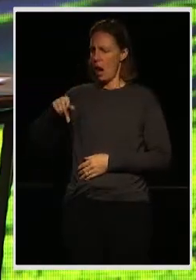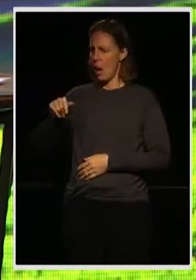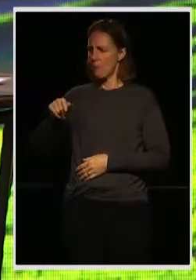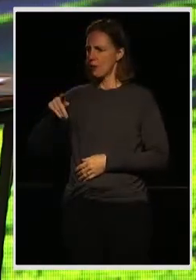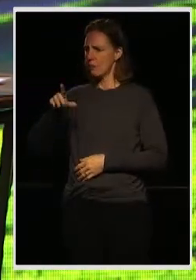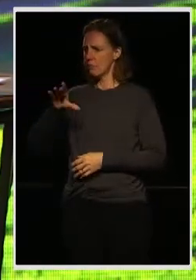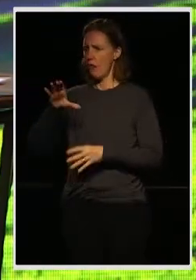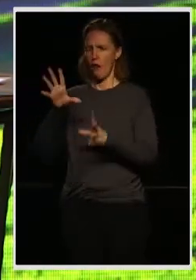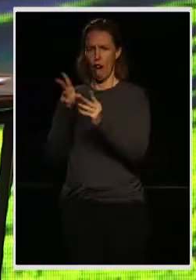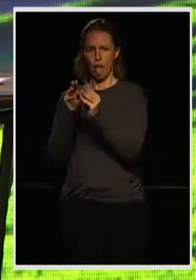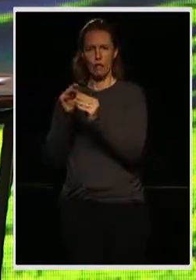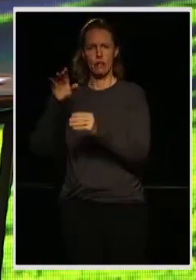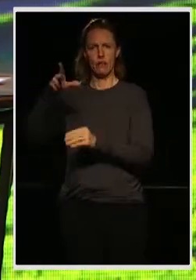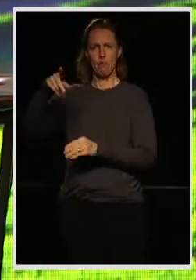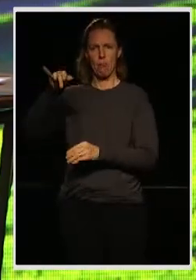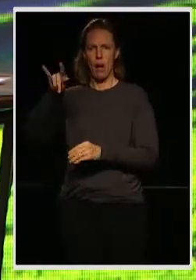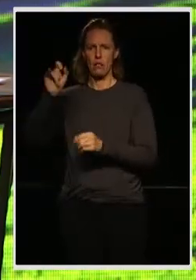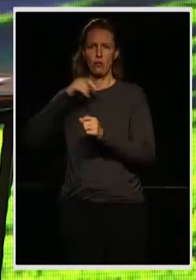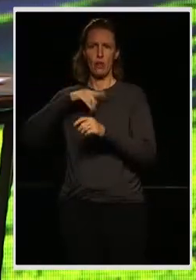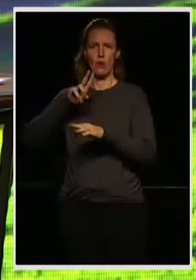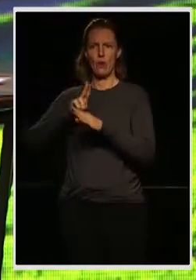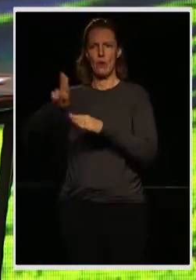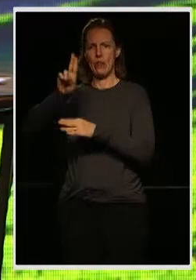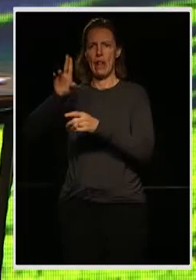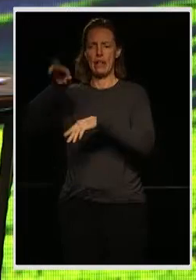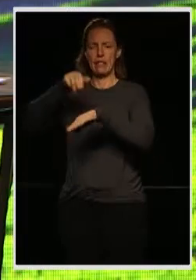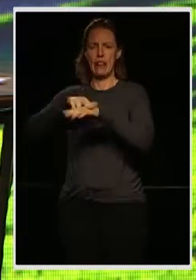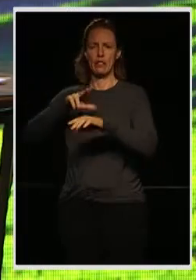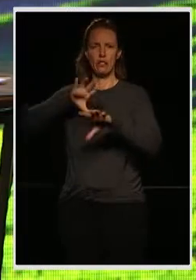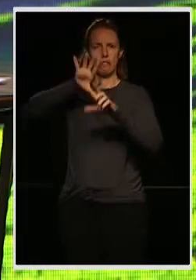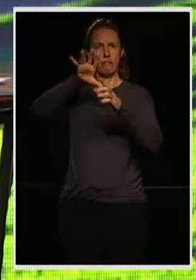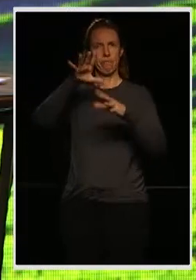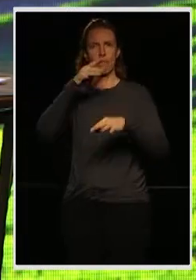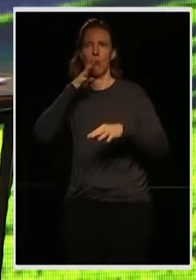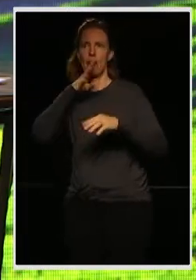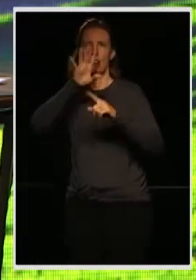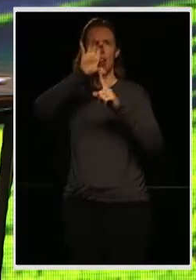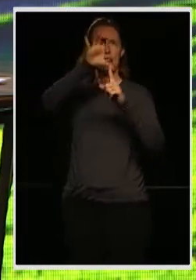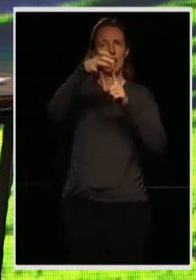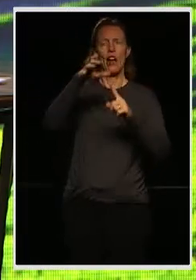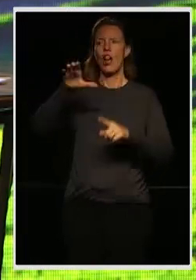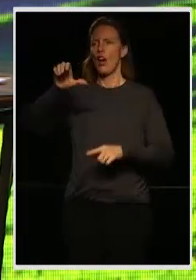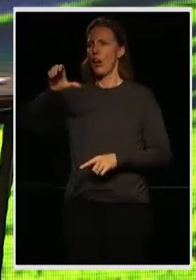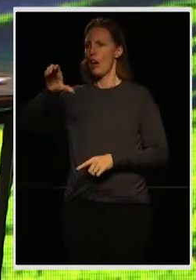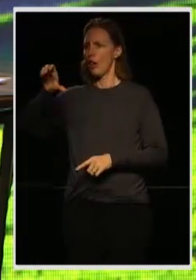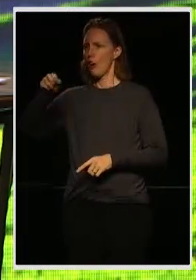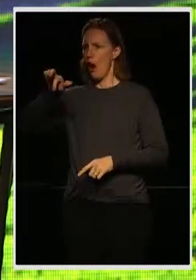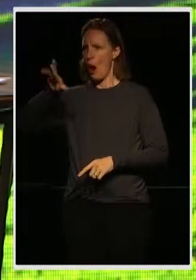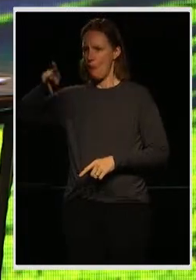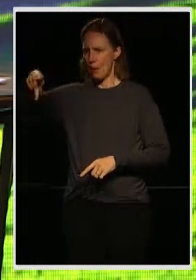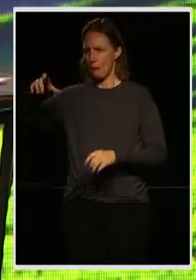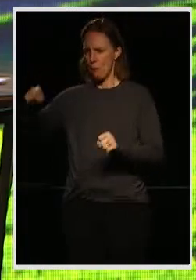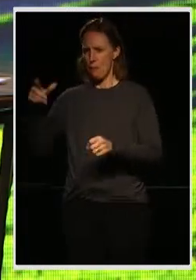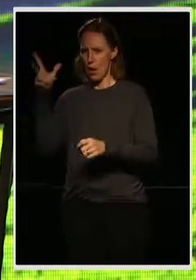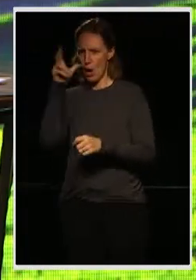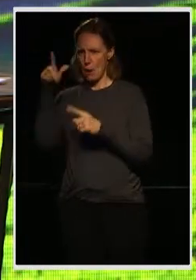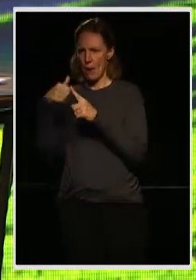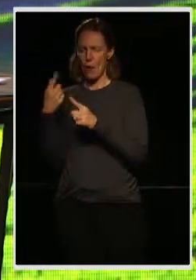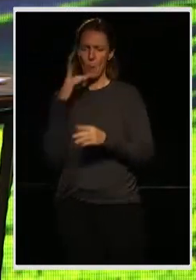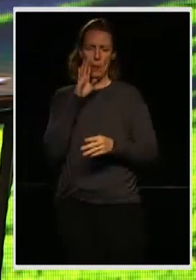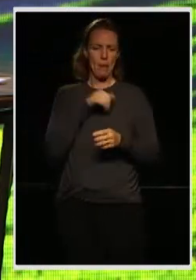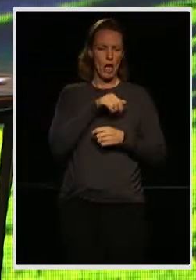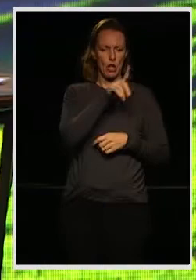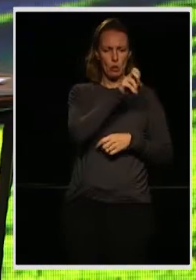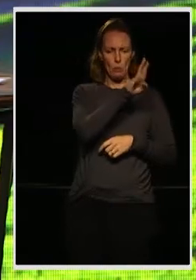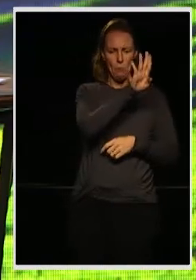the United Nations Framework Convention of Climate Change. Mouthful, the COP, you've probably heard about it. It's going to be in Dubai this year. Last year